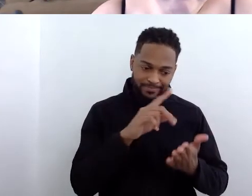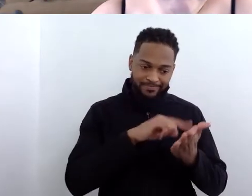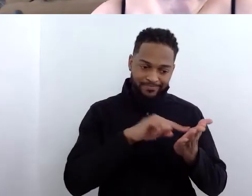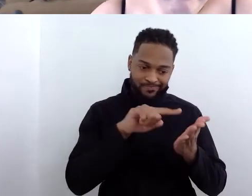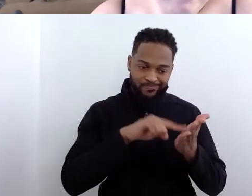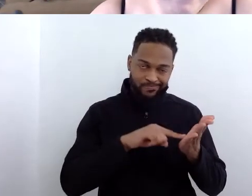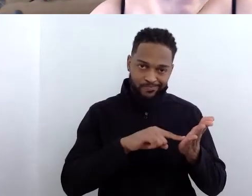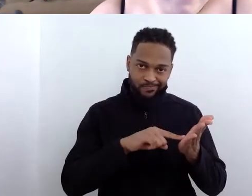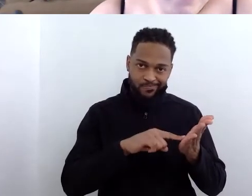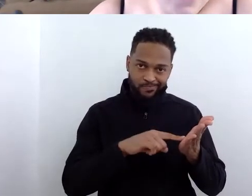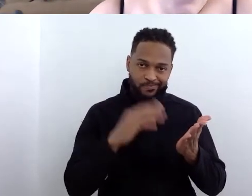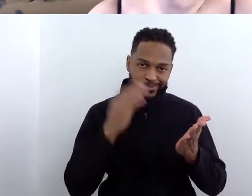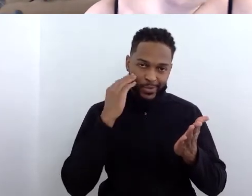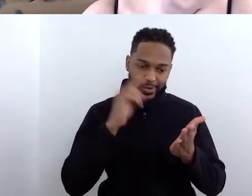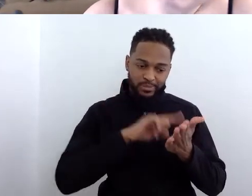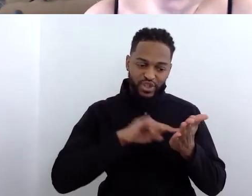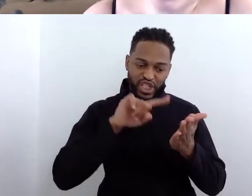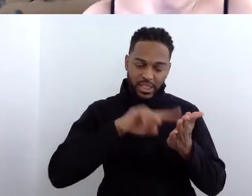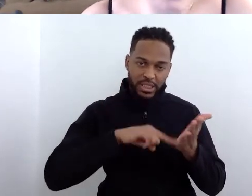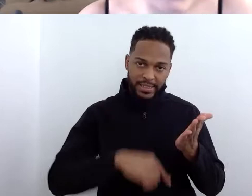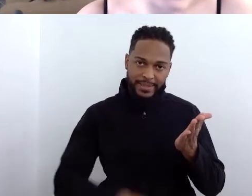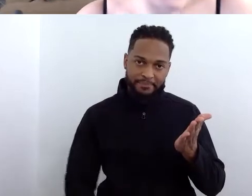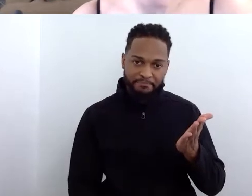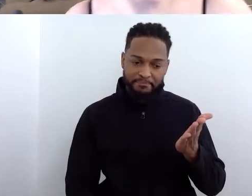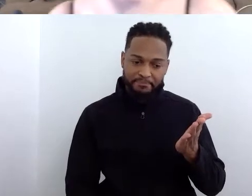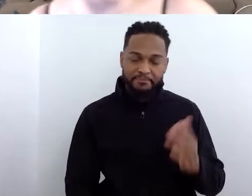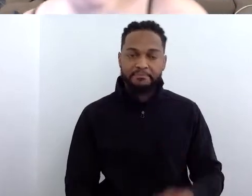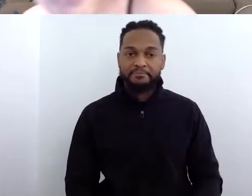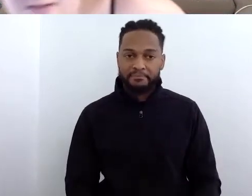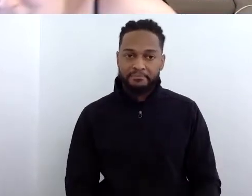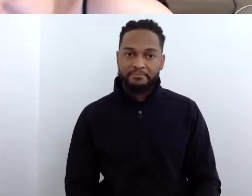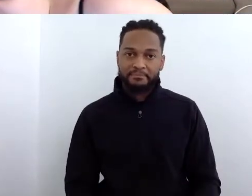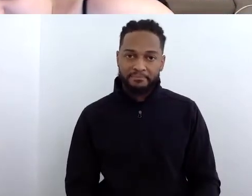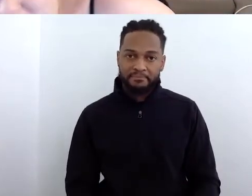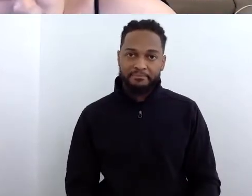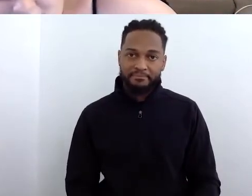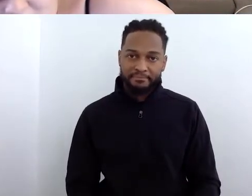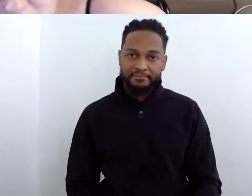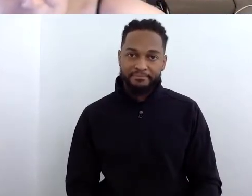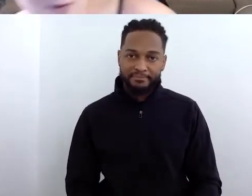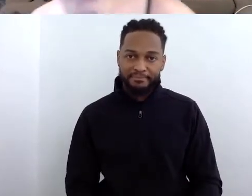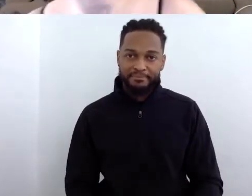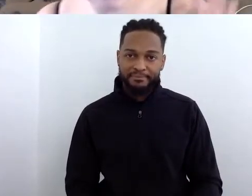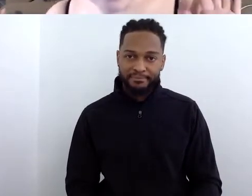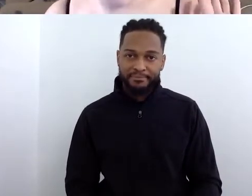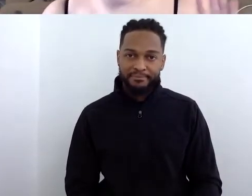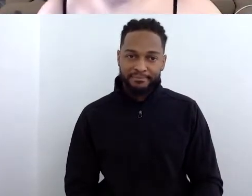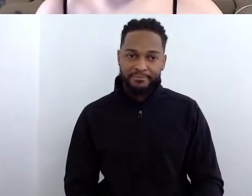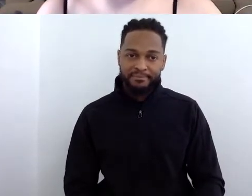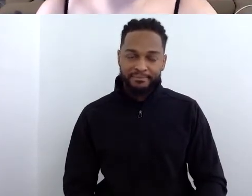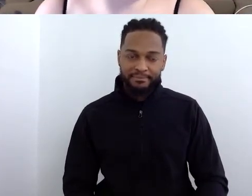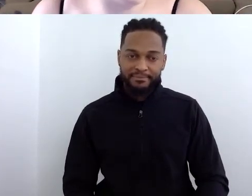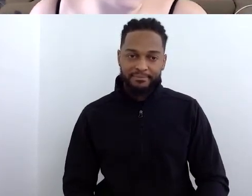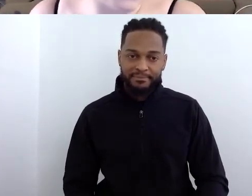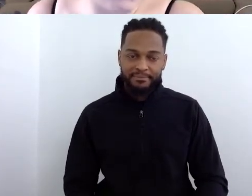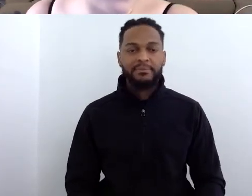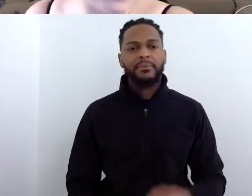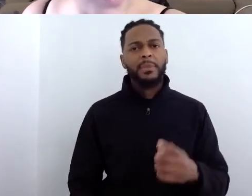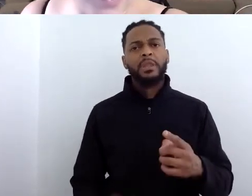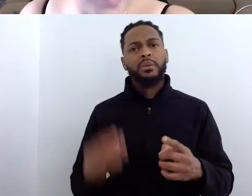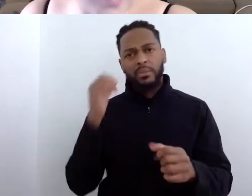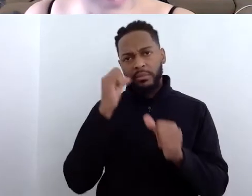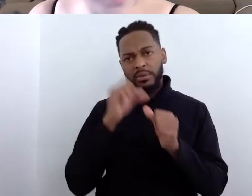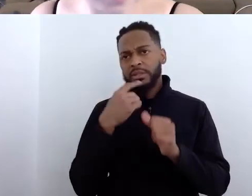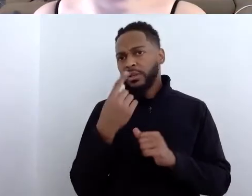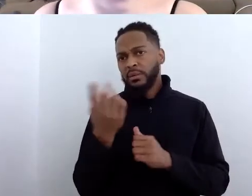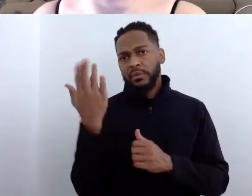Yep. And Andrea, like myself, like I was telling you earlier, we're comfortable in the